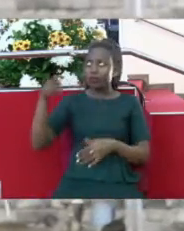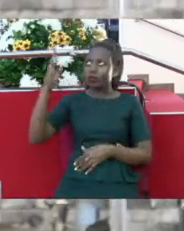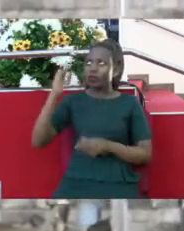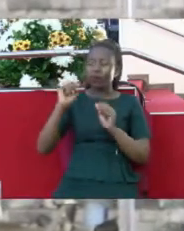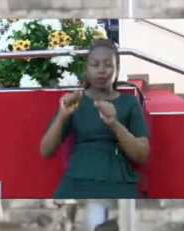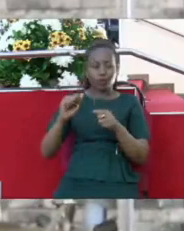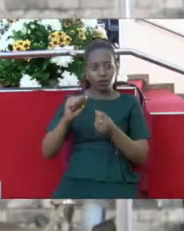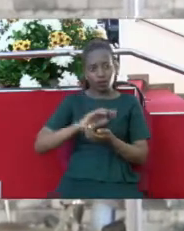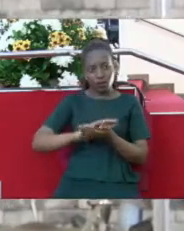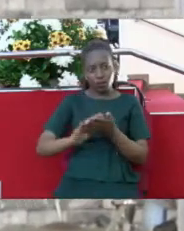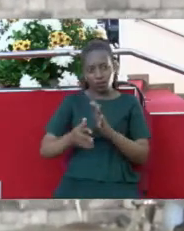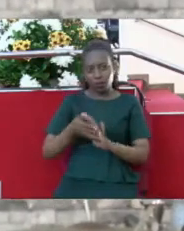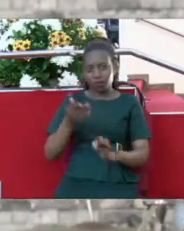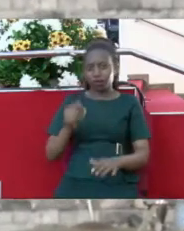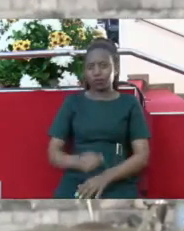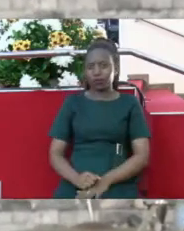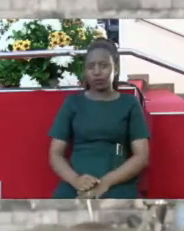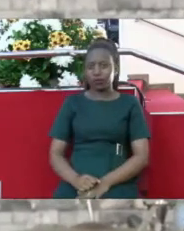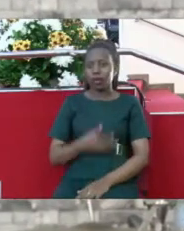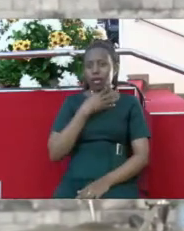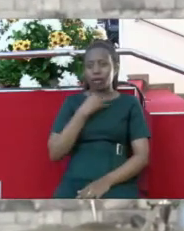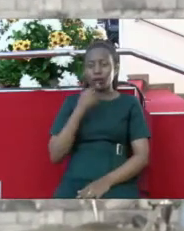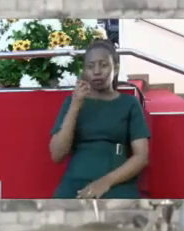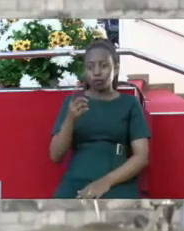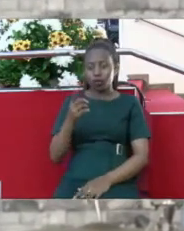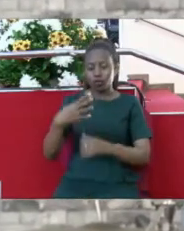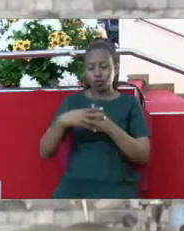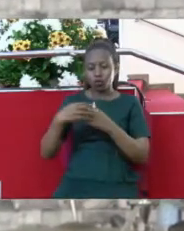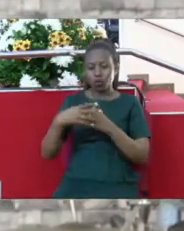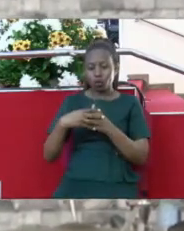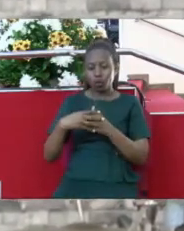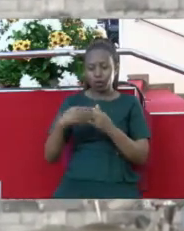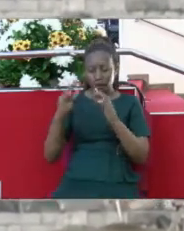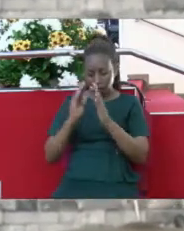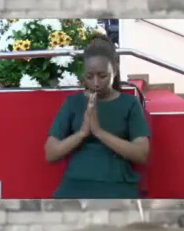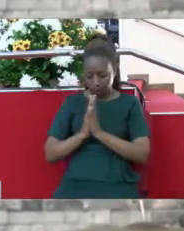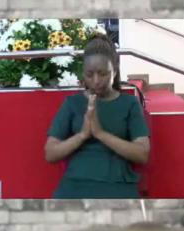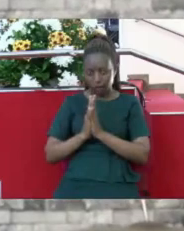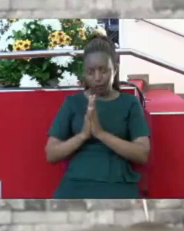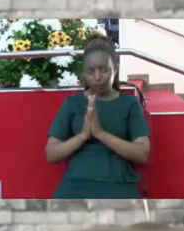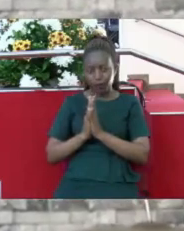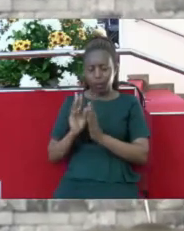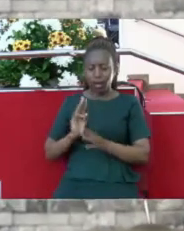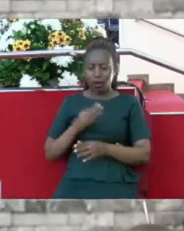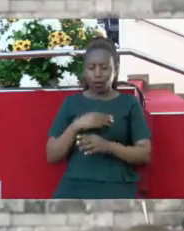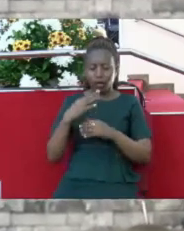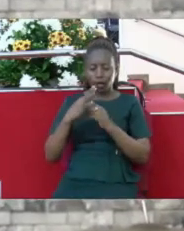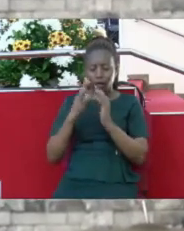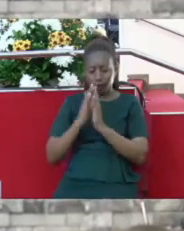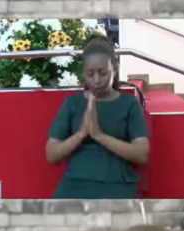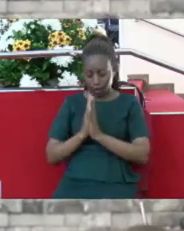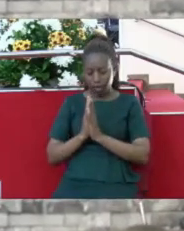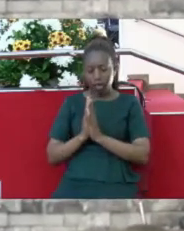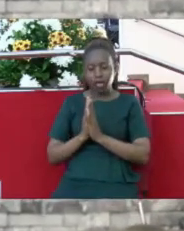And I want us to make this prayer. Nataka tukaweze kusema hili ombi. We will pray, all of us. Na sisi wote tutaomba pamoja. Knowing that none of us is good. Tukijua